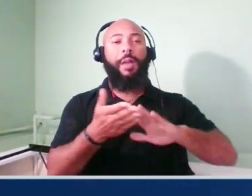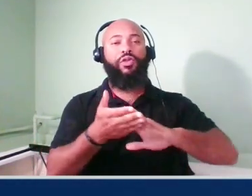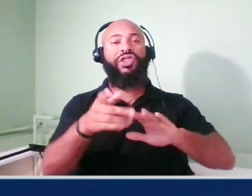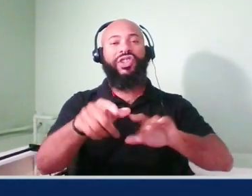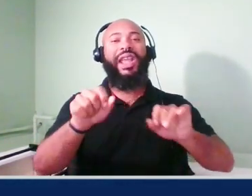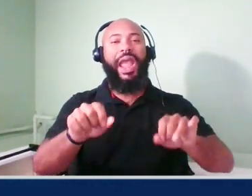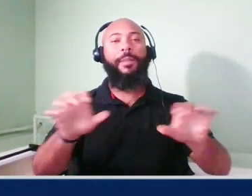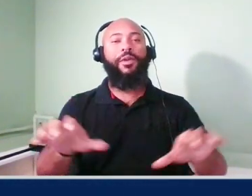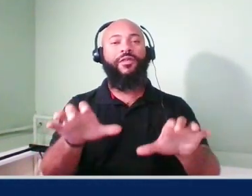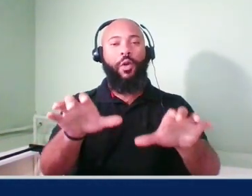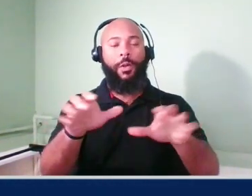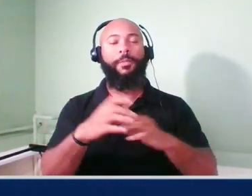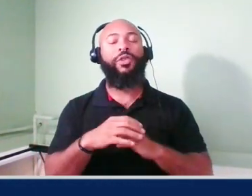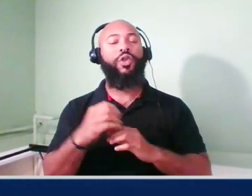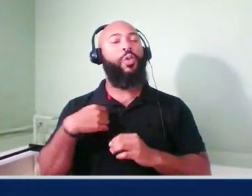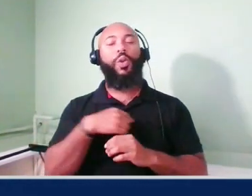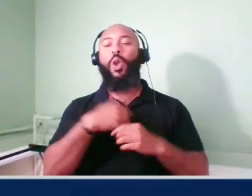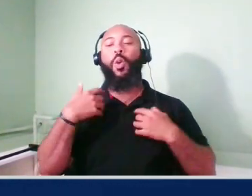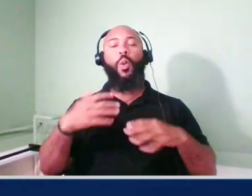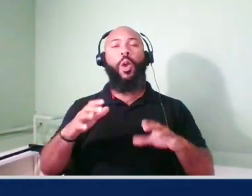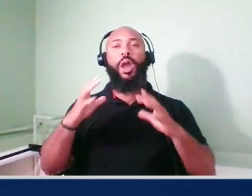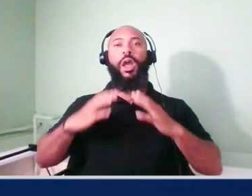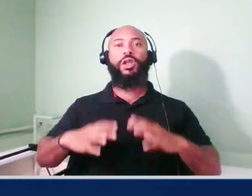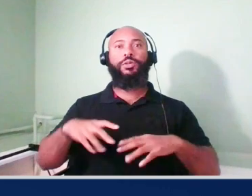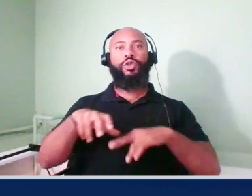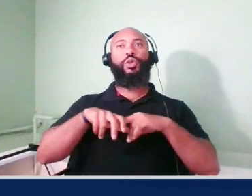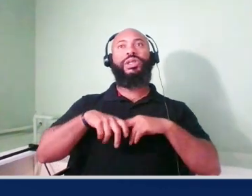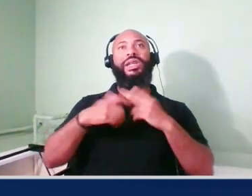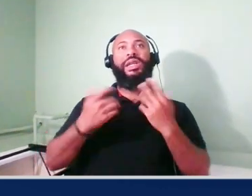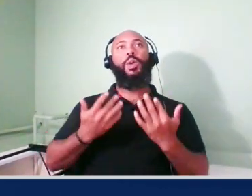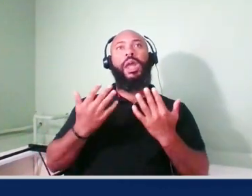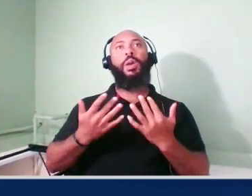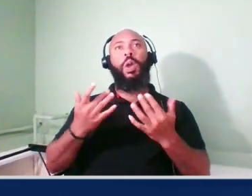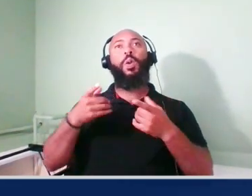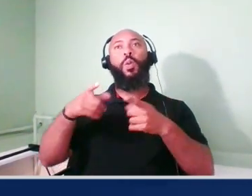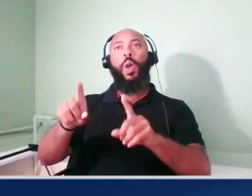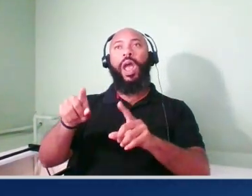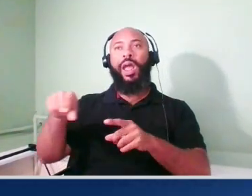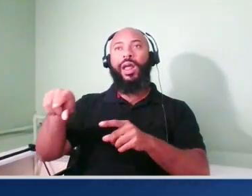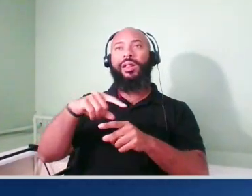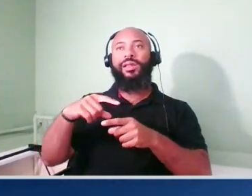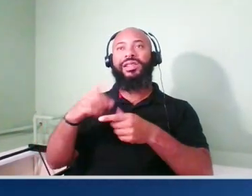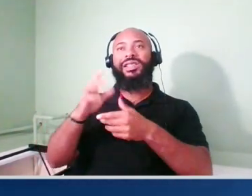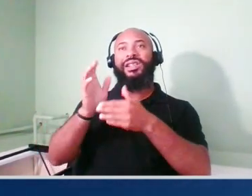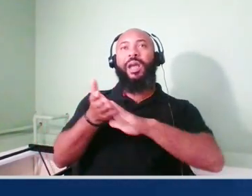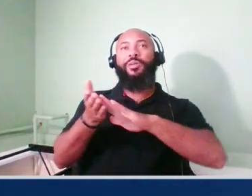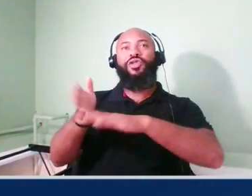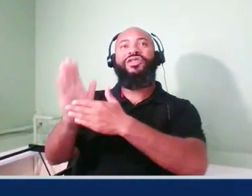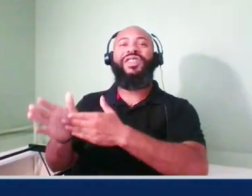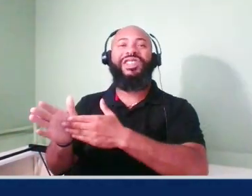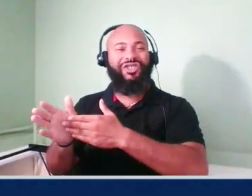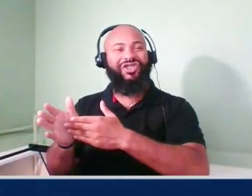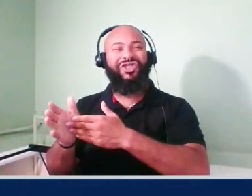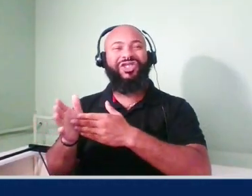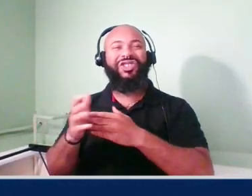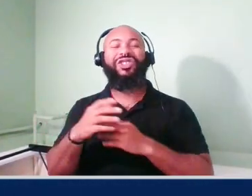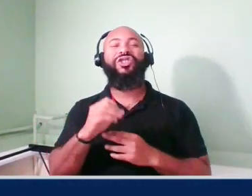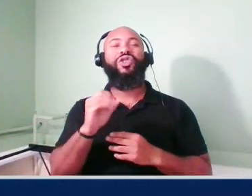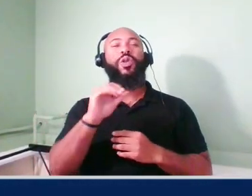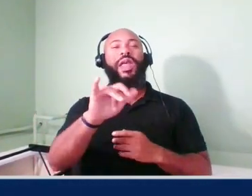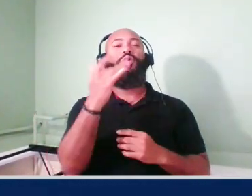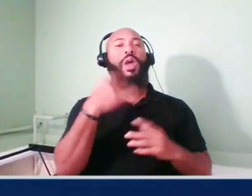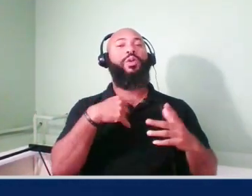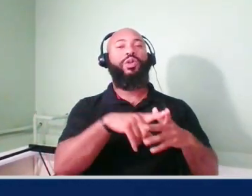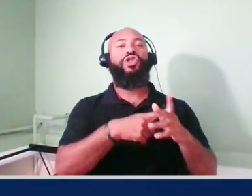we don't want customers to sit there and wait while the operations finish, right? So that's what we started with, as up to 100 operations